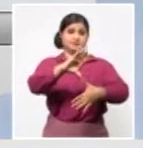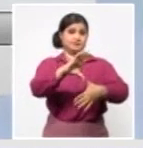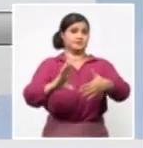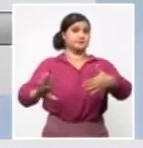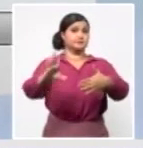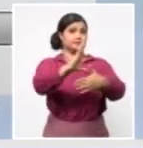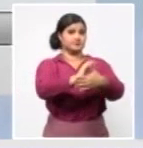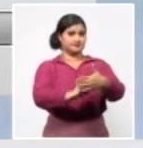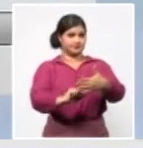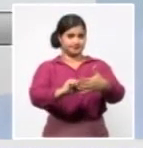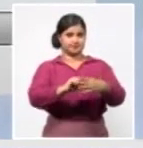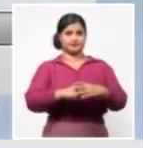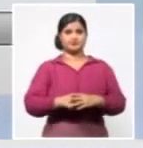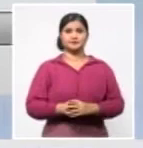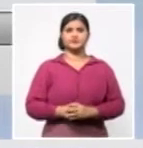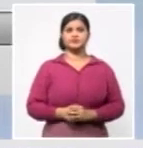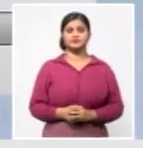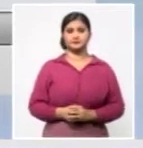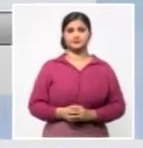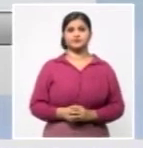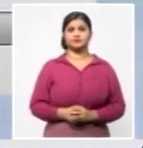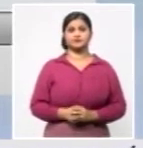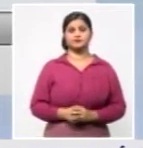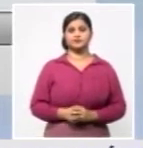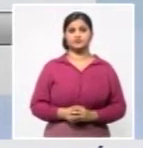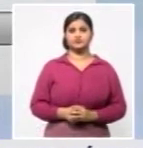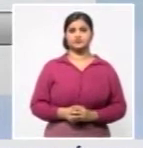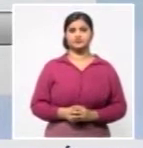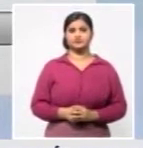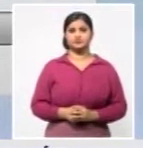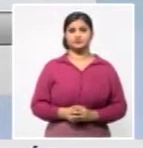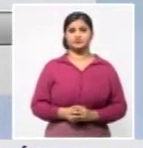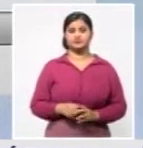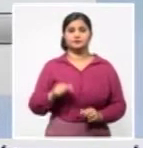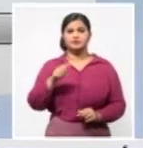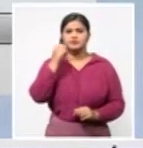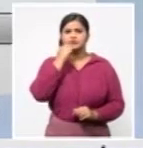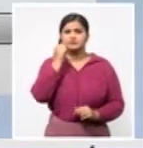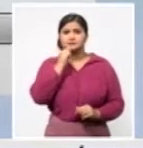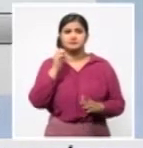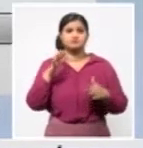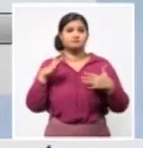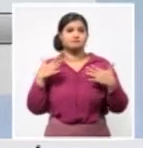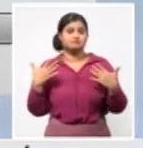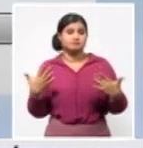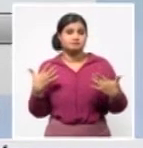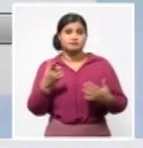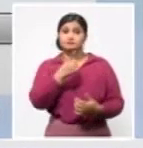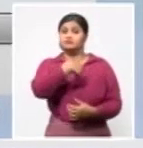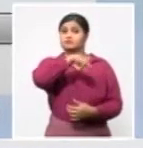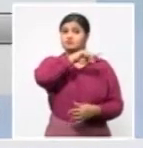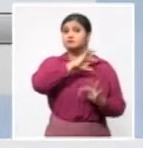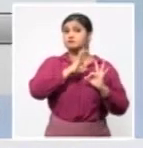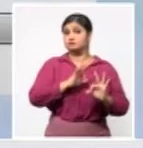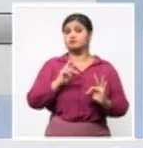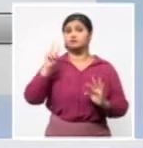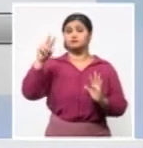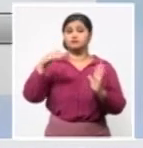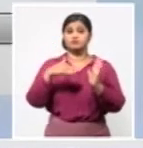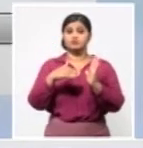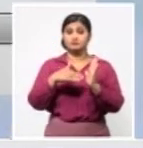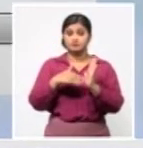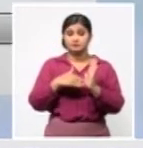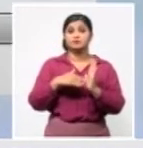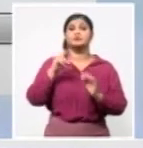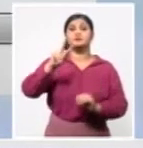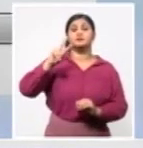4,926 deaths yesterday, 3,103 occurred in the Americas. This is why we've been seeing that the region of the Americas has